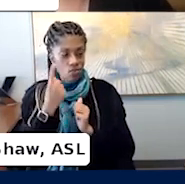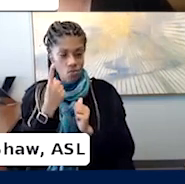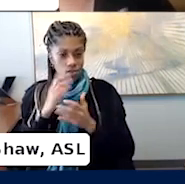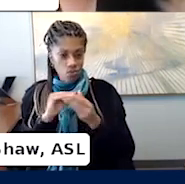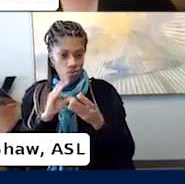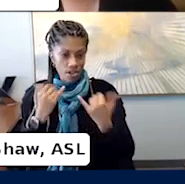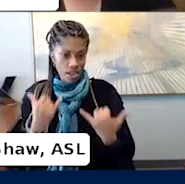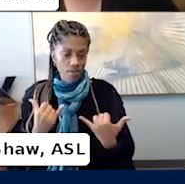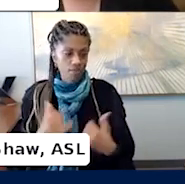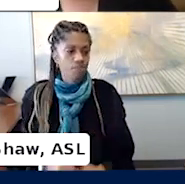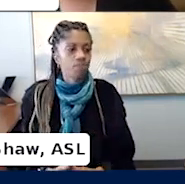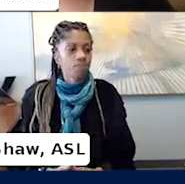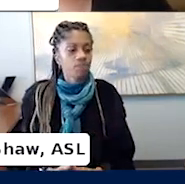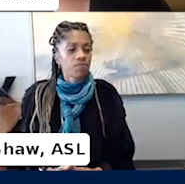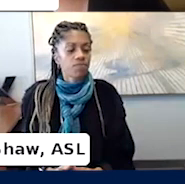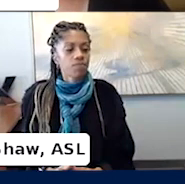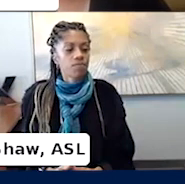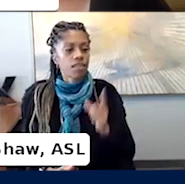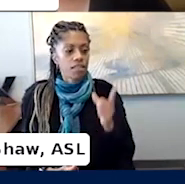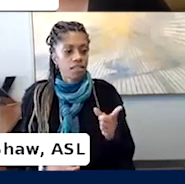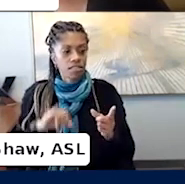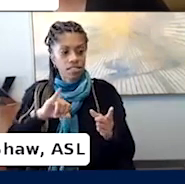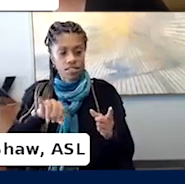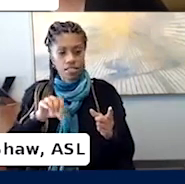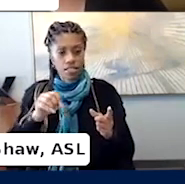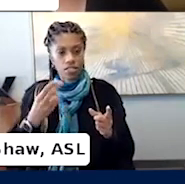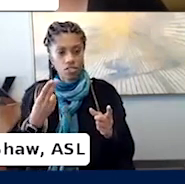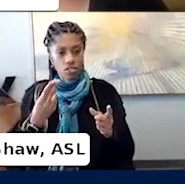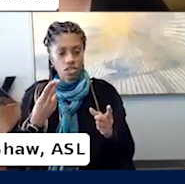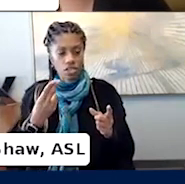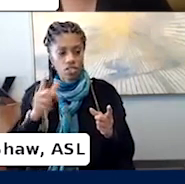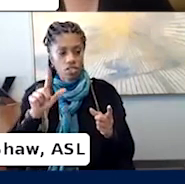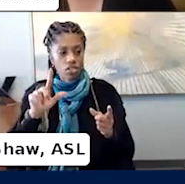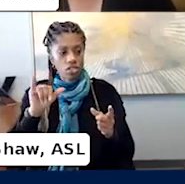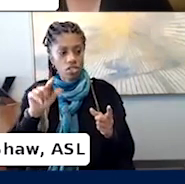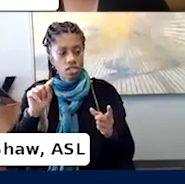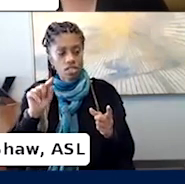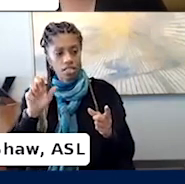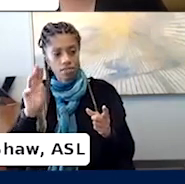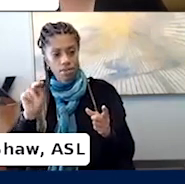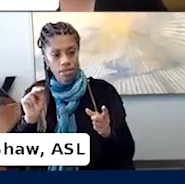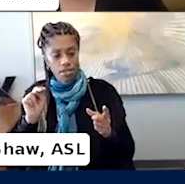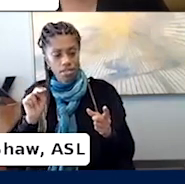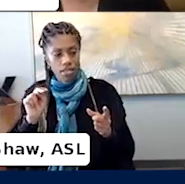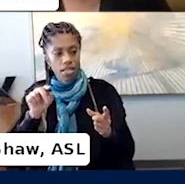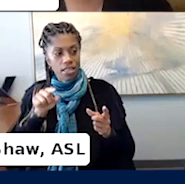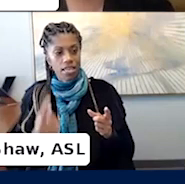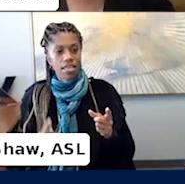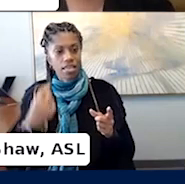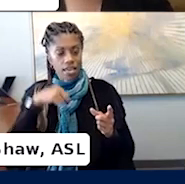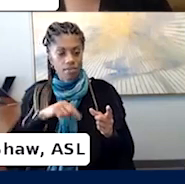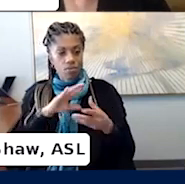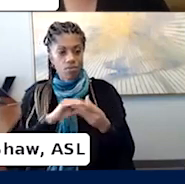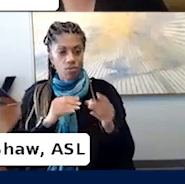This is Josh Littman on the right and Sarah Dare Littman, and they first came to StoryCorps and recorded a